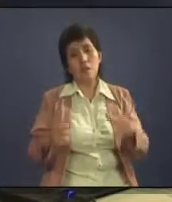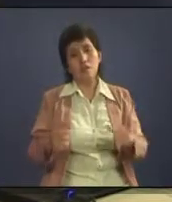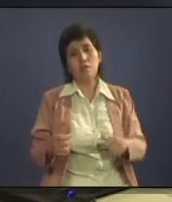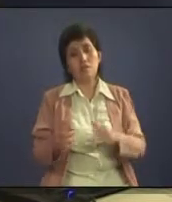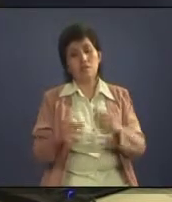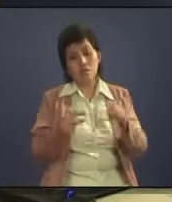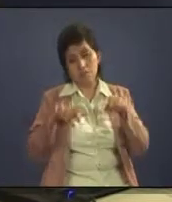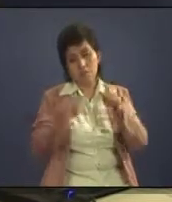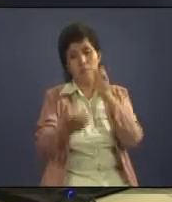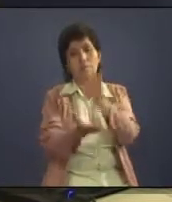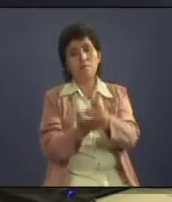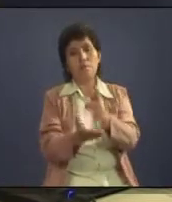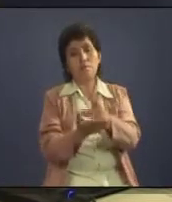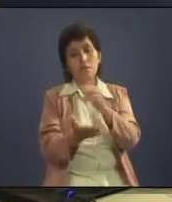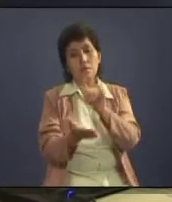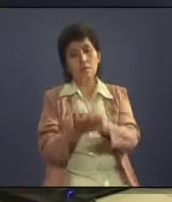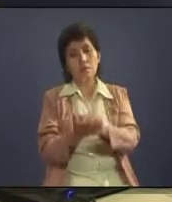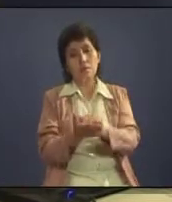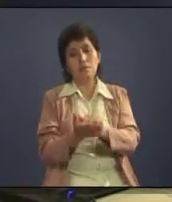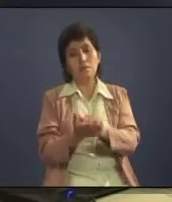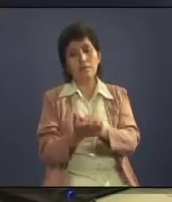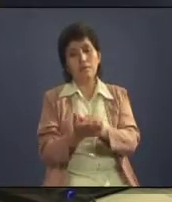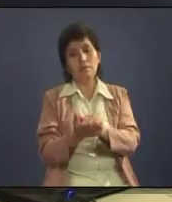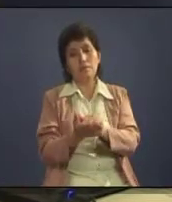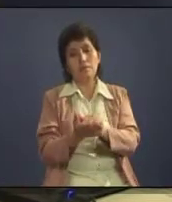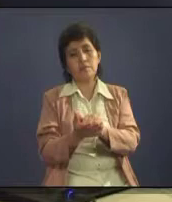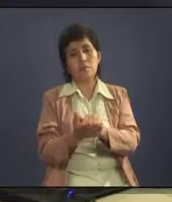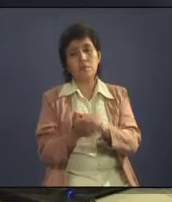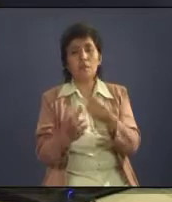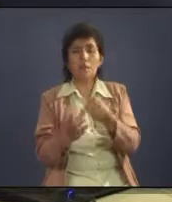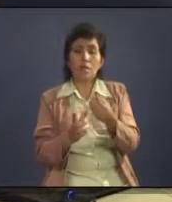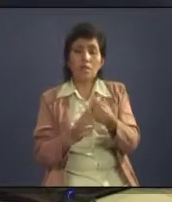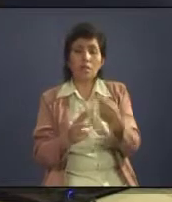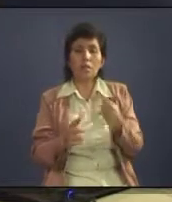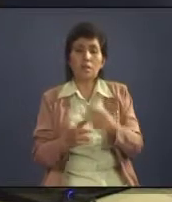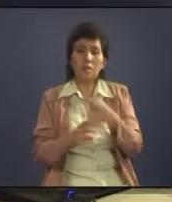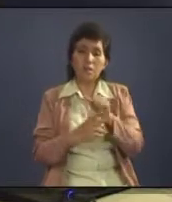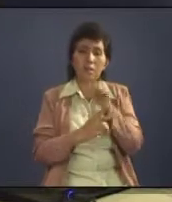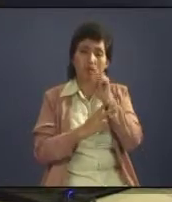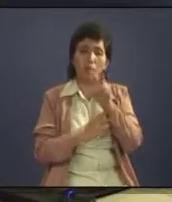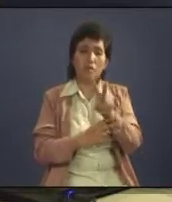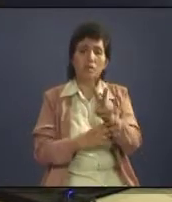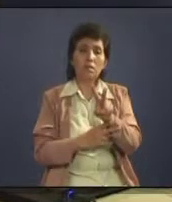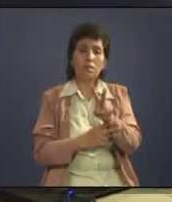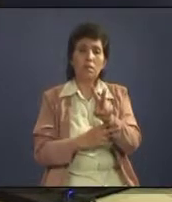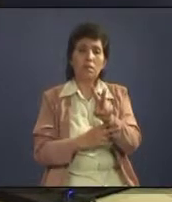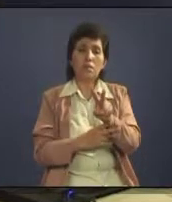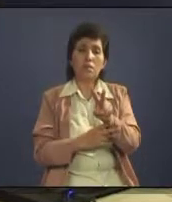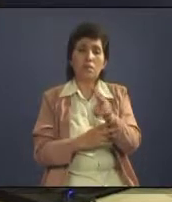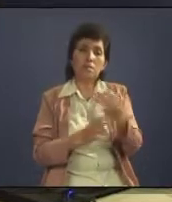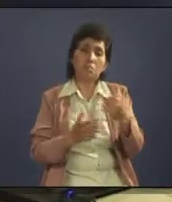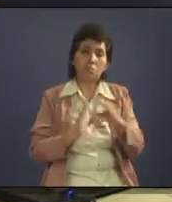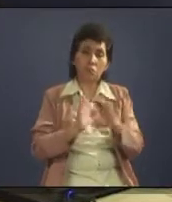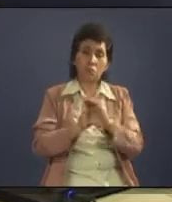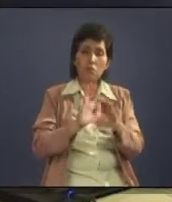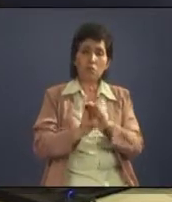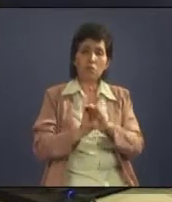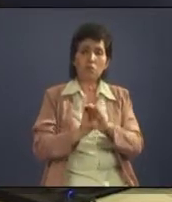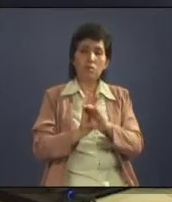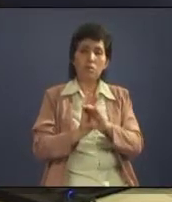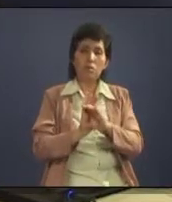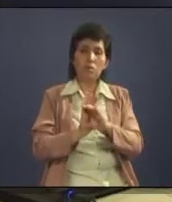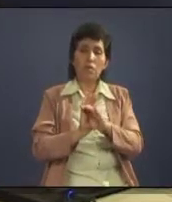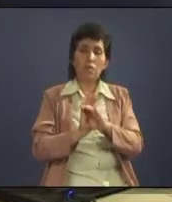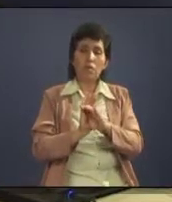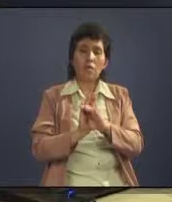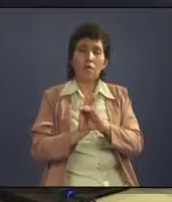than me, they go and park there. Okay, next one. Or we can look into the examples of